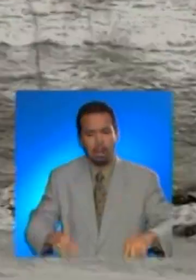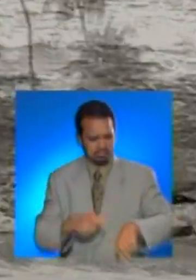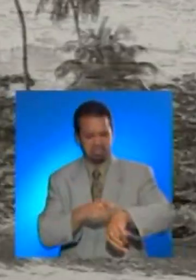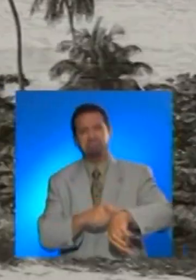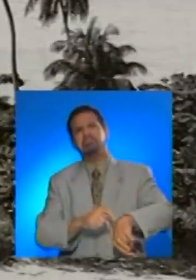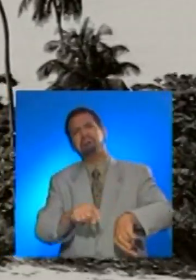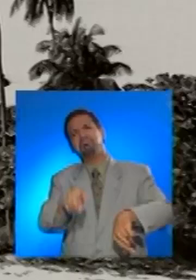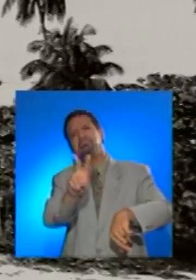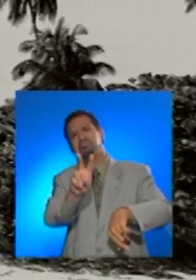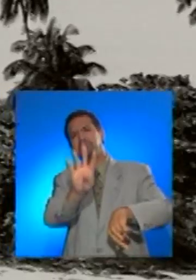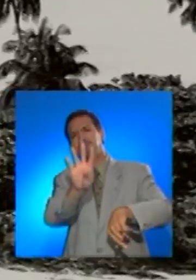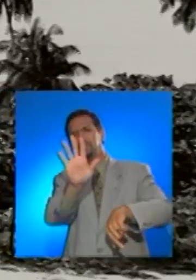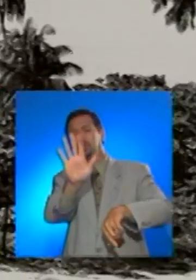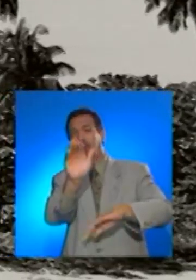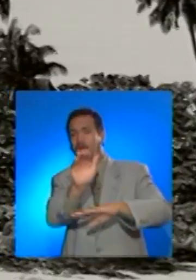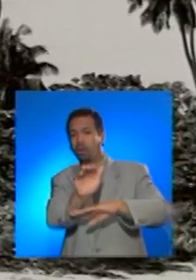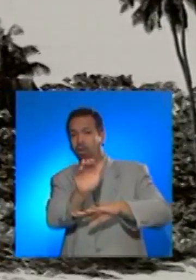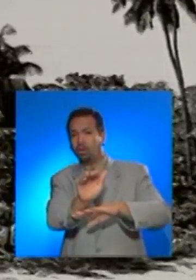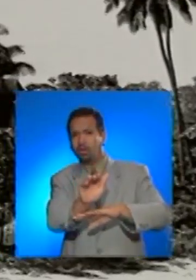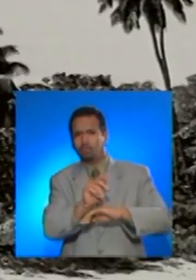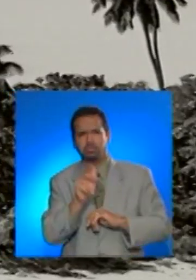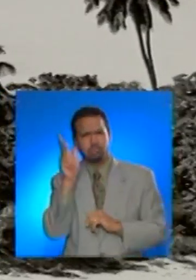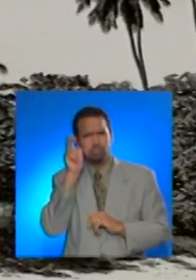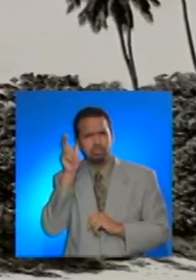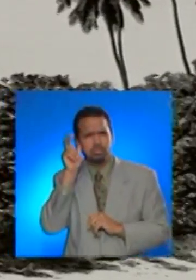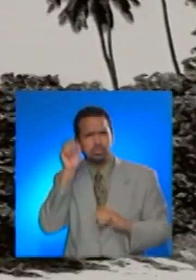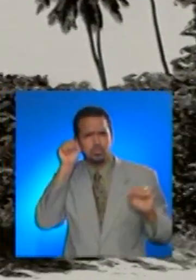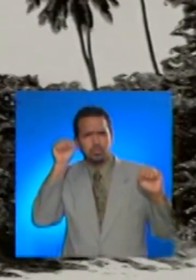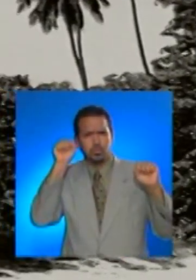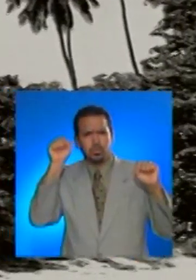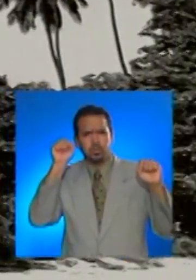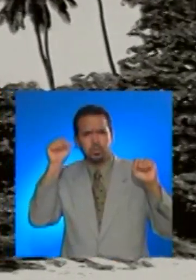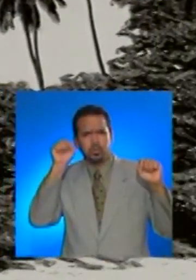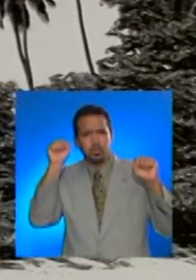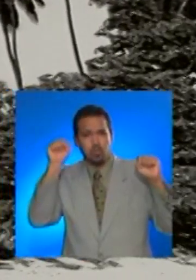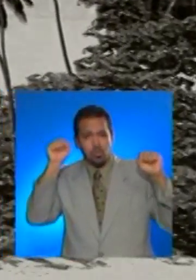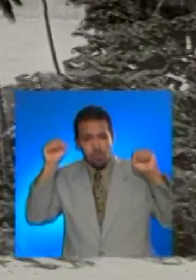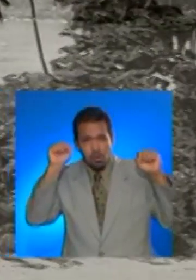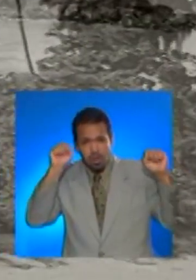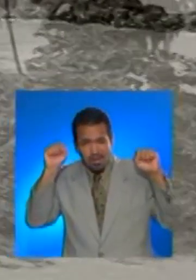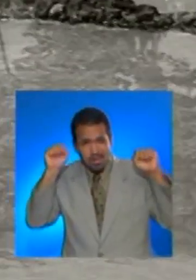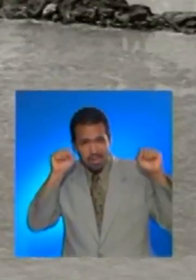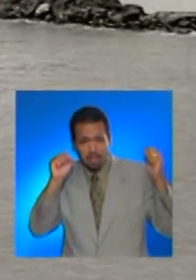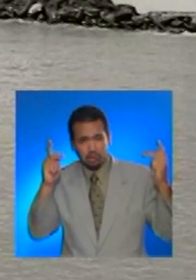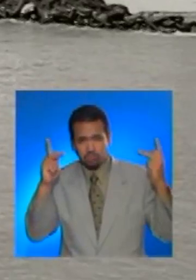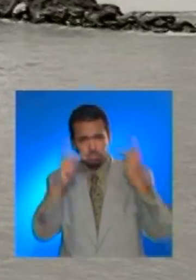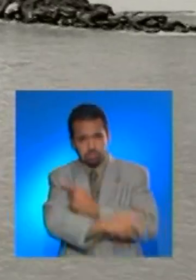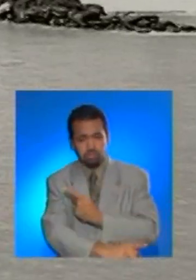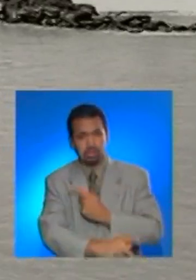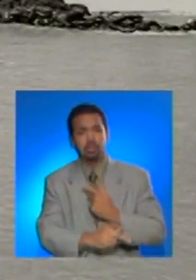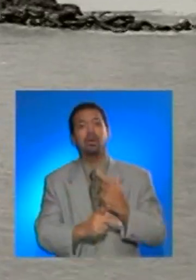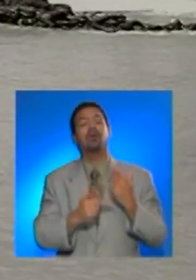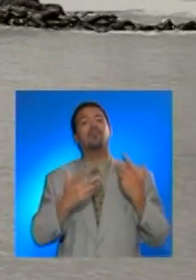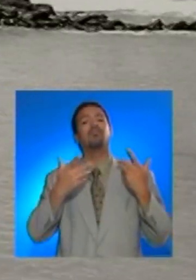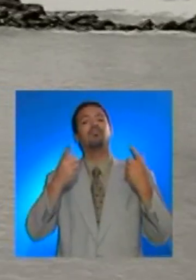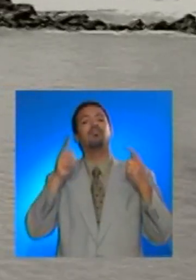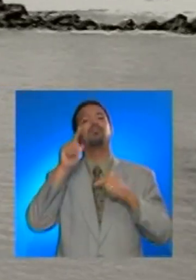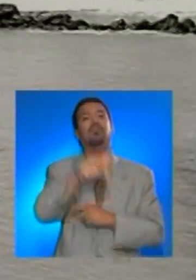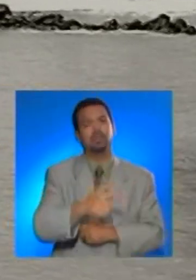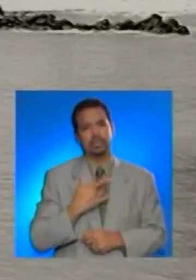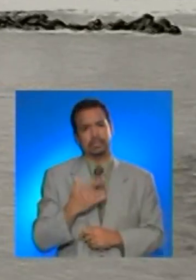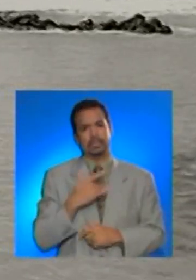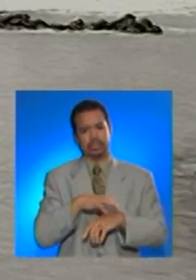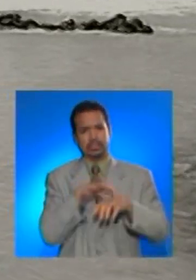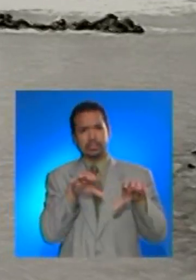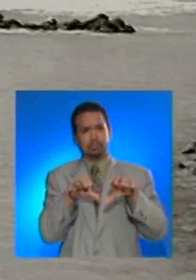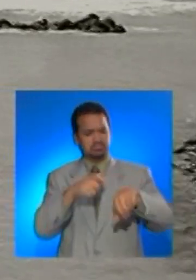around 2:45 p.m., a strange noise was heard. The noise became louder and louder until the earthquake was felt, which